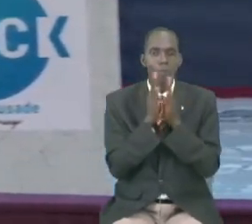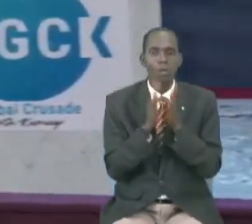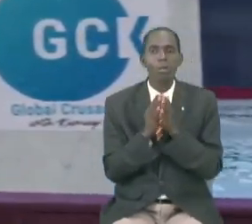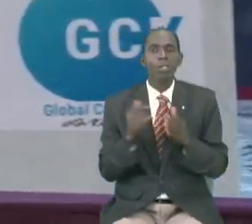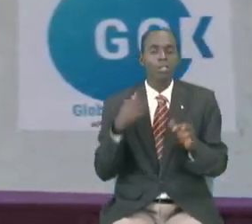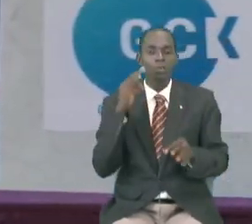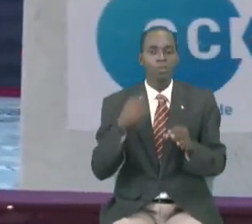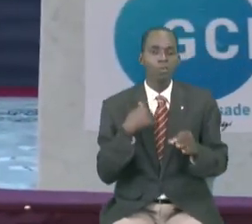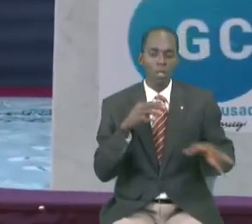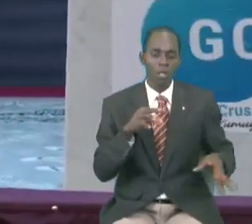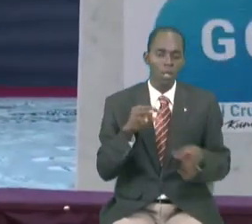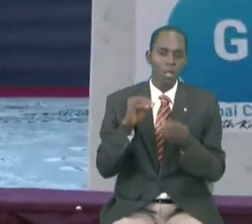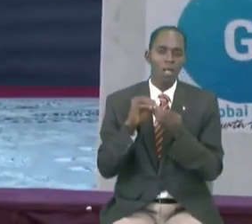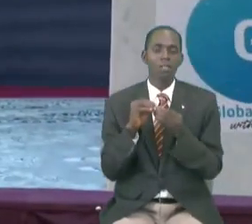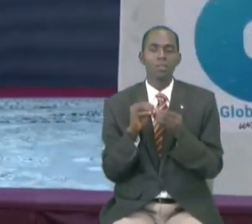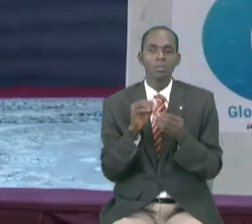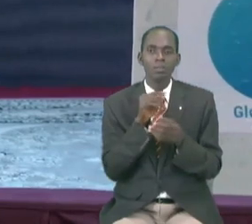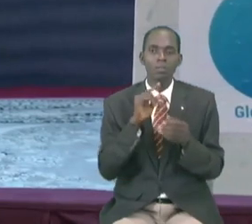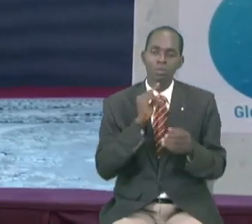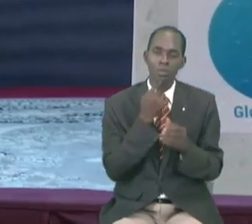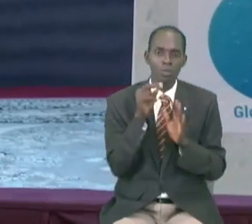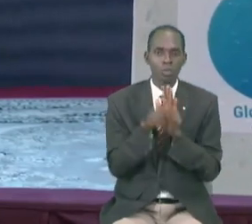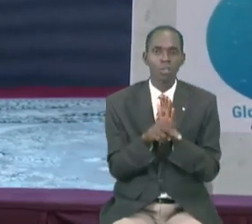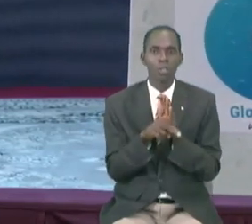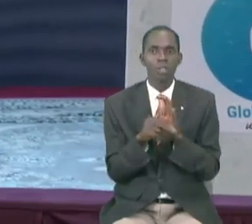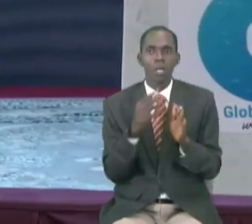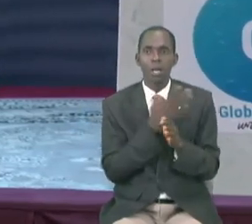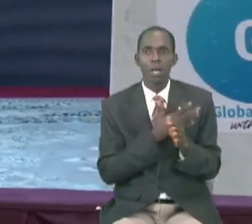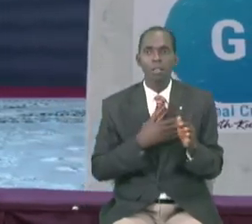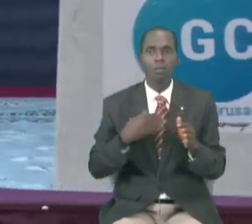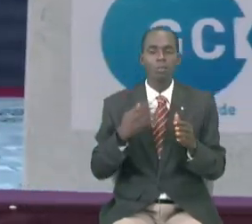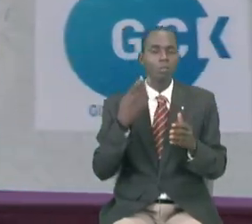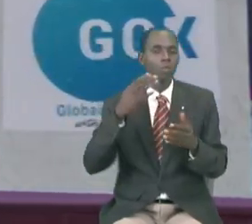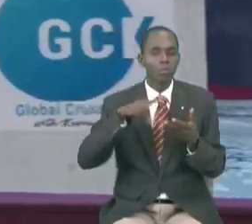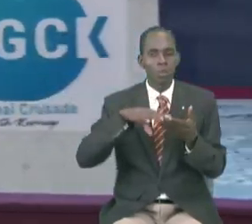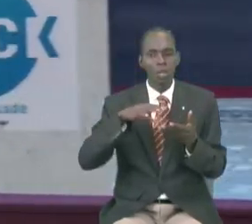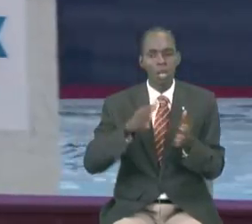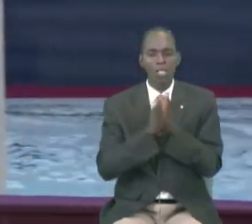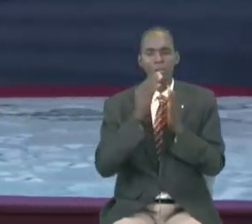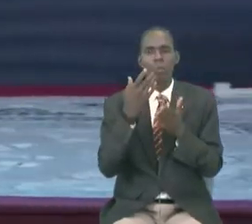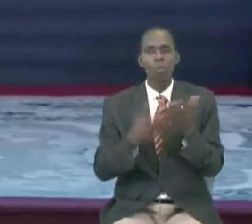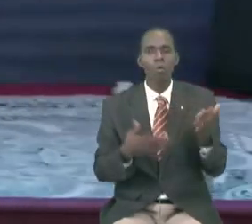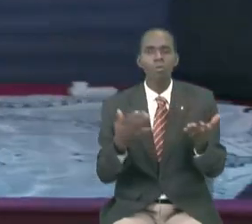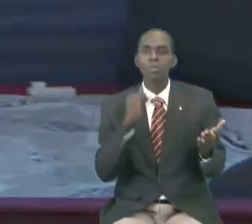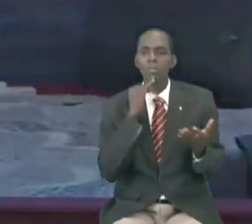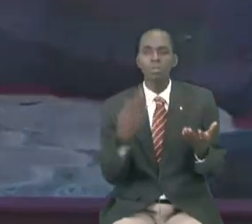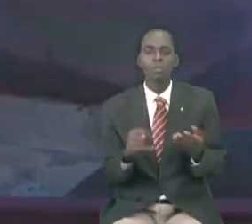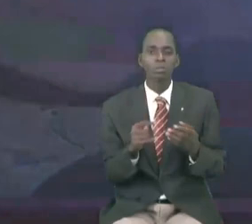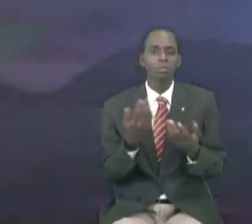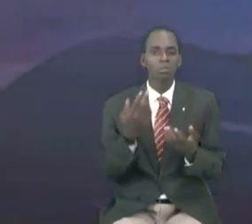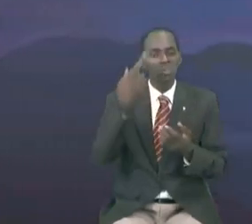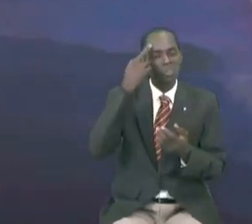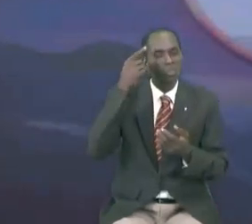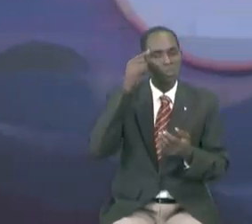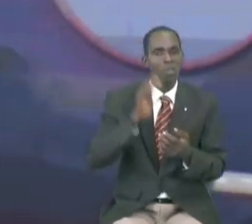all the joining with backsliders, living like backsliders, we throw that away, and all the objects of sin that